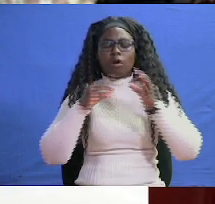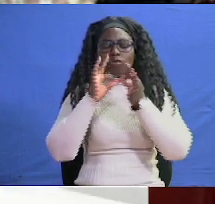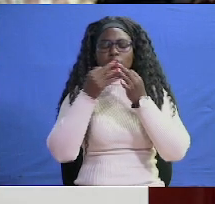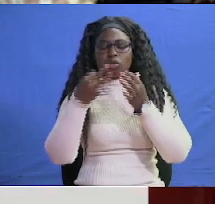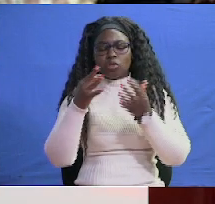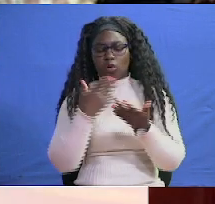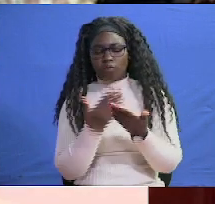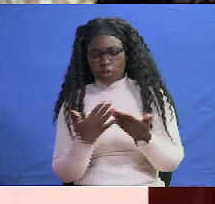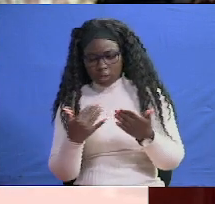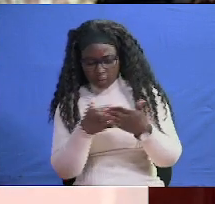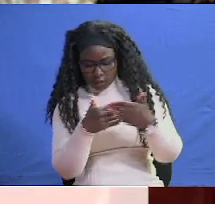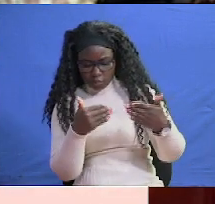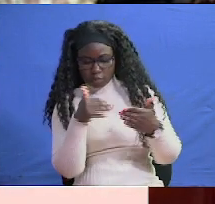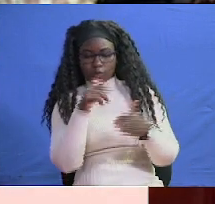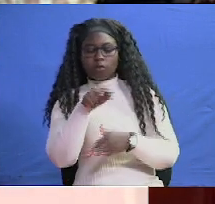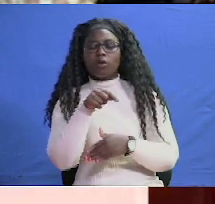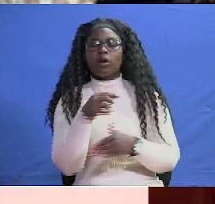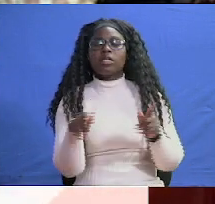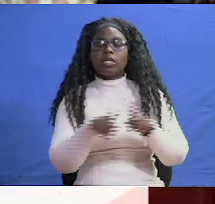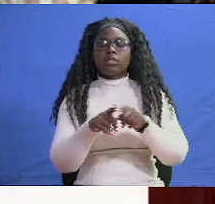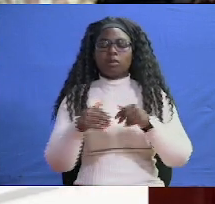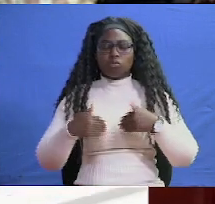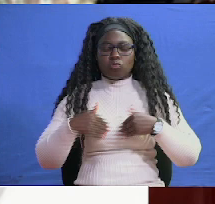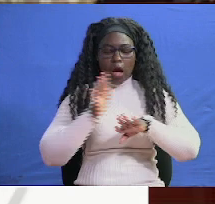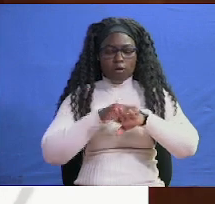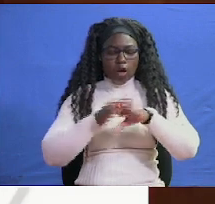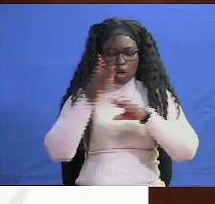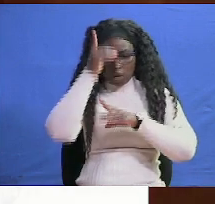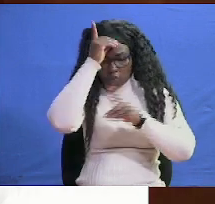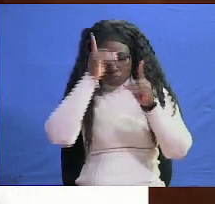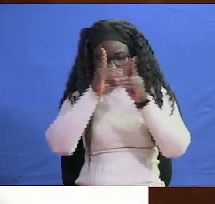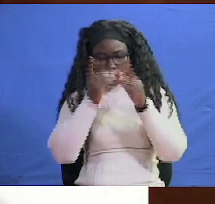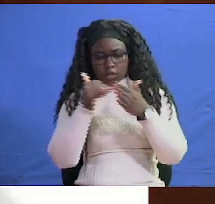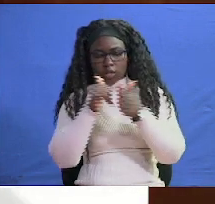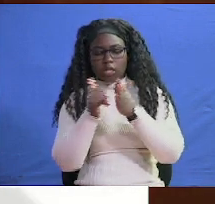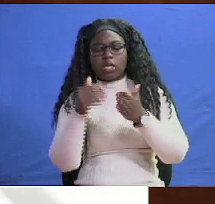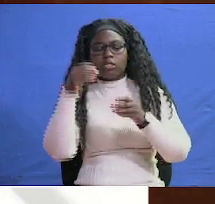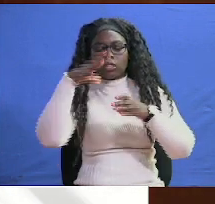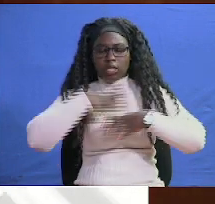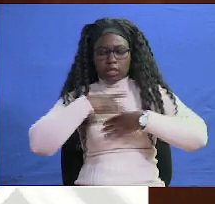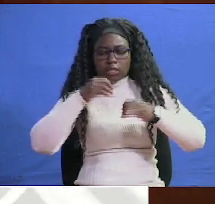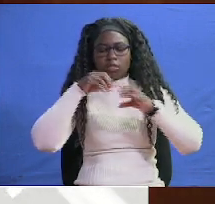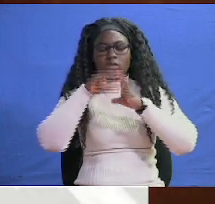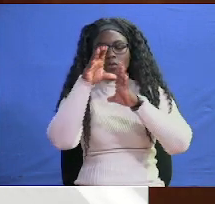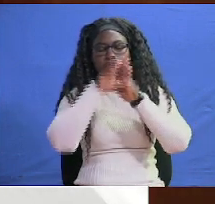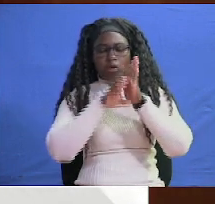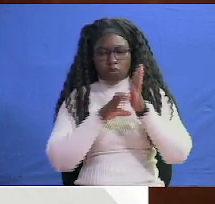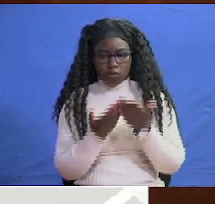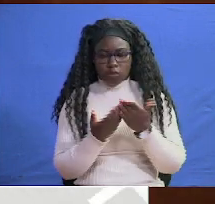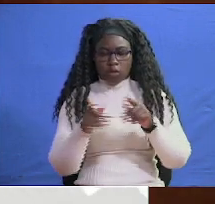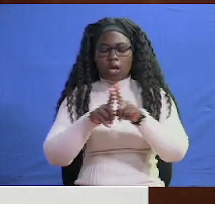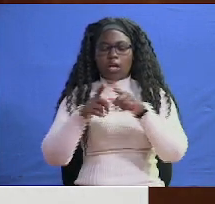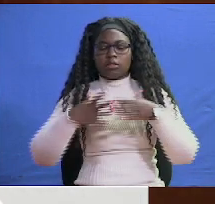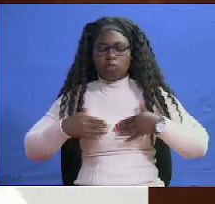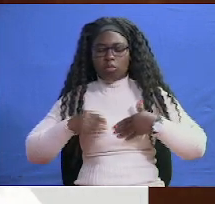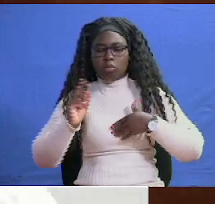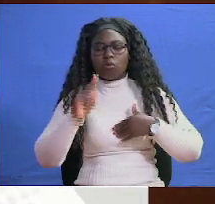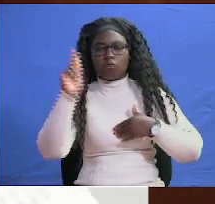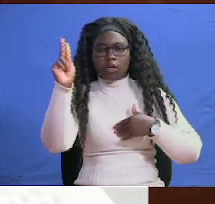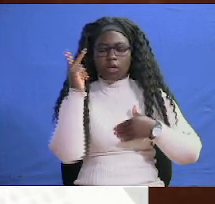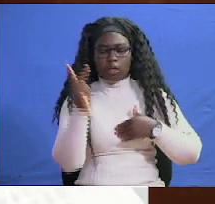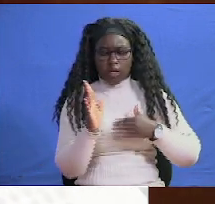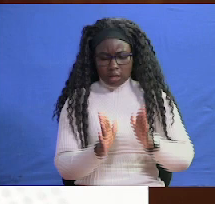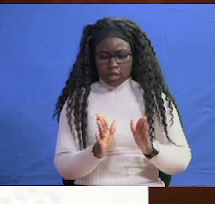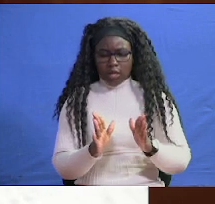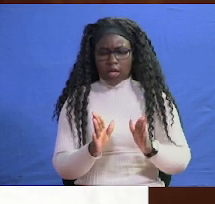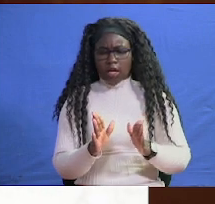that are before us and make a sober decision that is in the interest of the Constitution and the people of Kenya. In